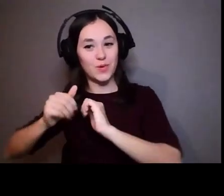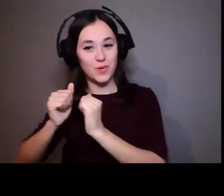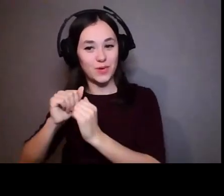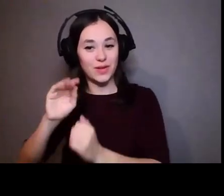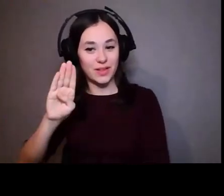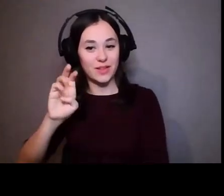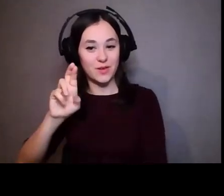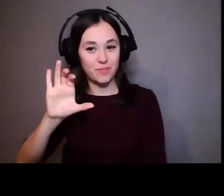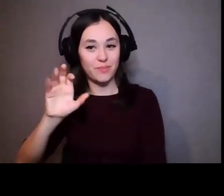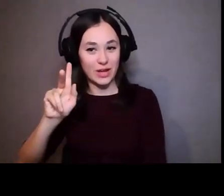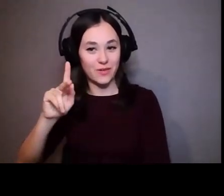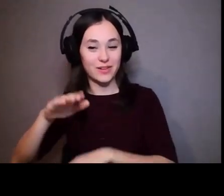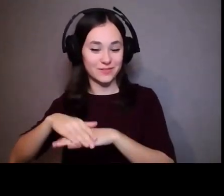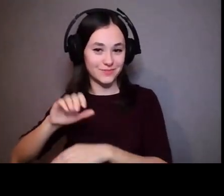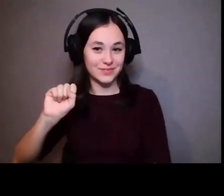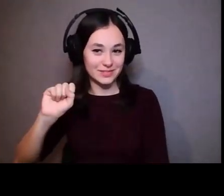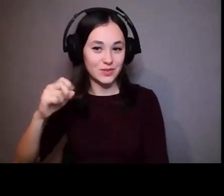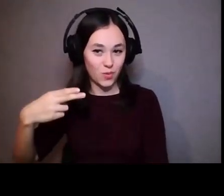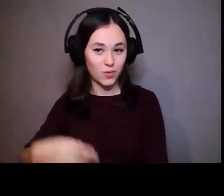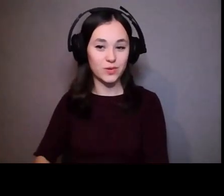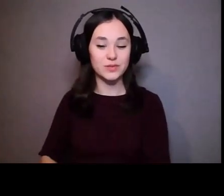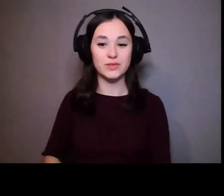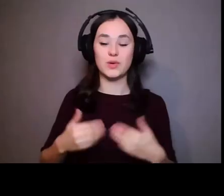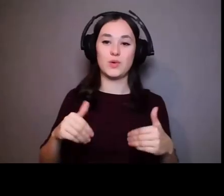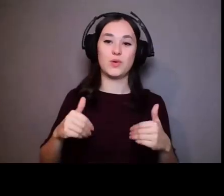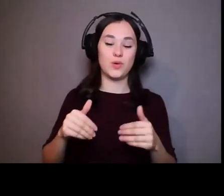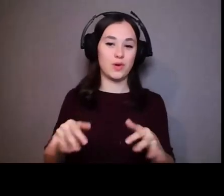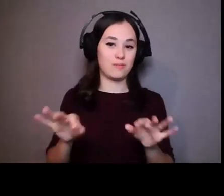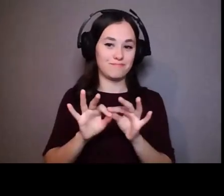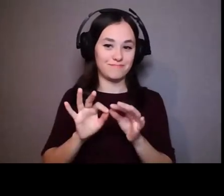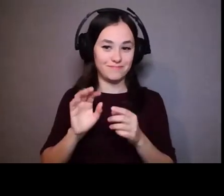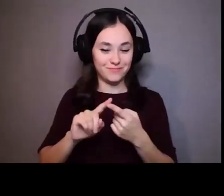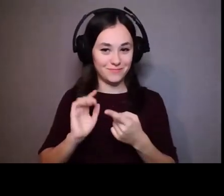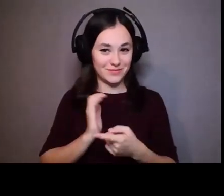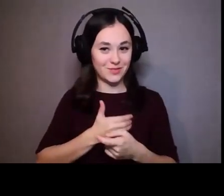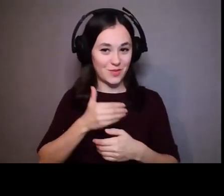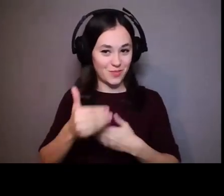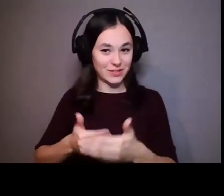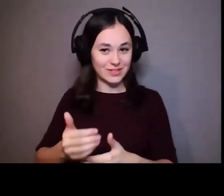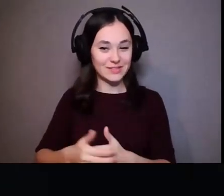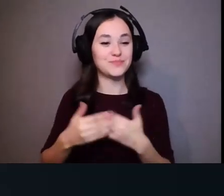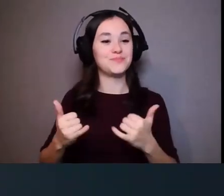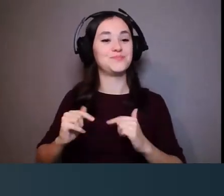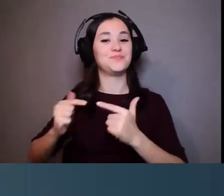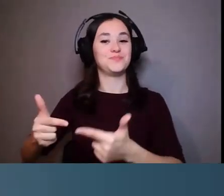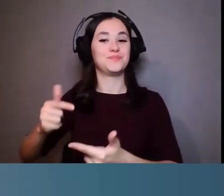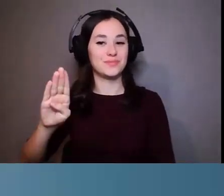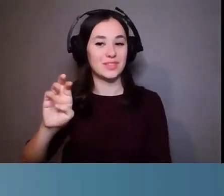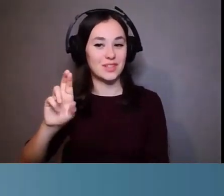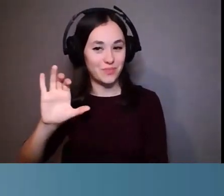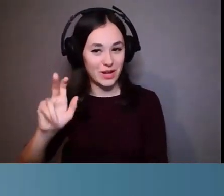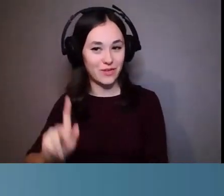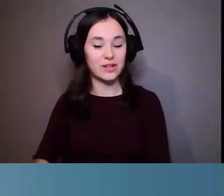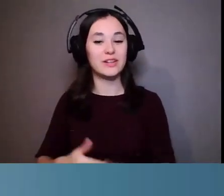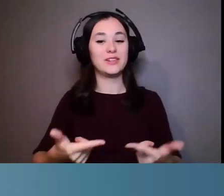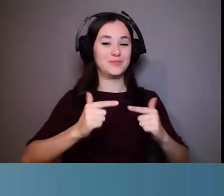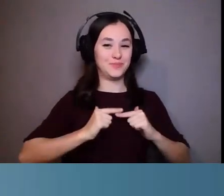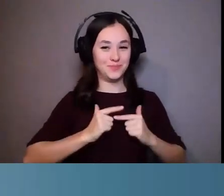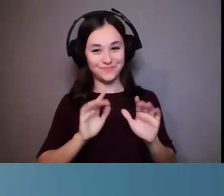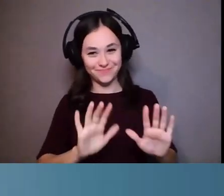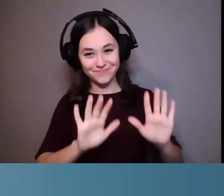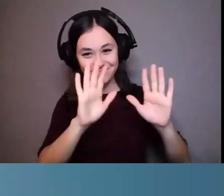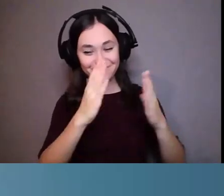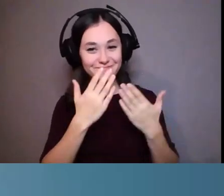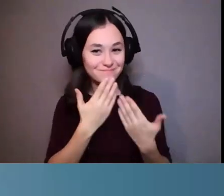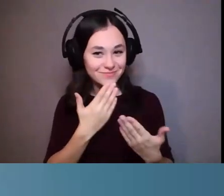really important to our process going forward. And I'm going to hand this off to Barrick to talk about our next steps. Wonderful. Thank you, Melinda. And as folks